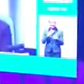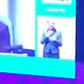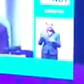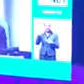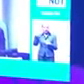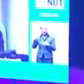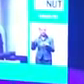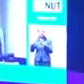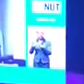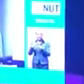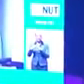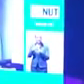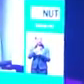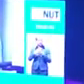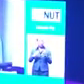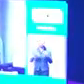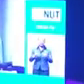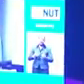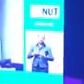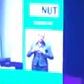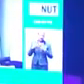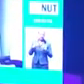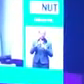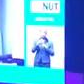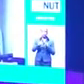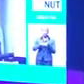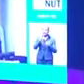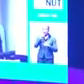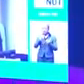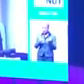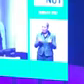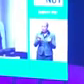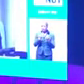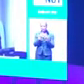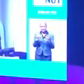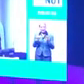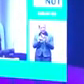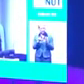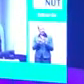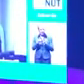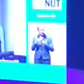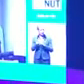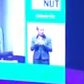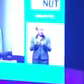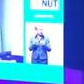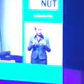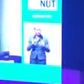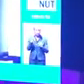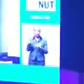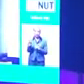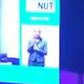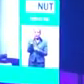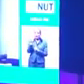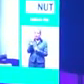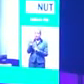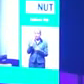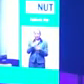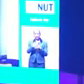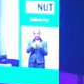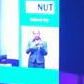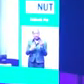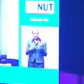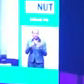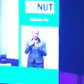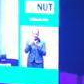They were all exceptionally inspiring projects, and I know the judging panel had a difficult task choosing one winner from them. The entries bear testimony to